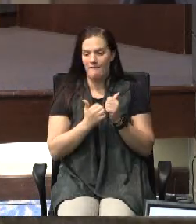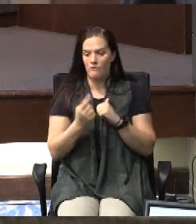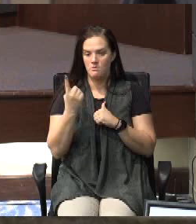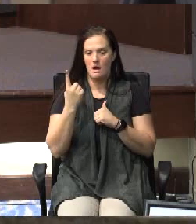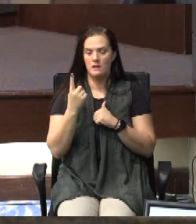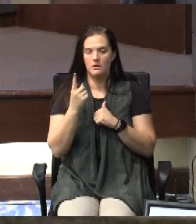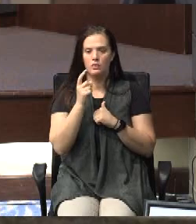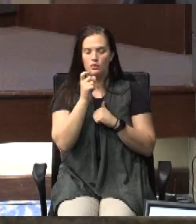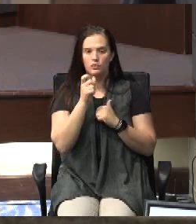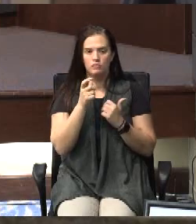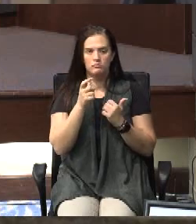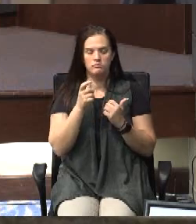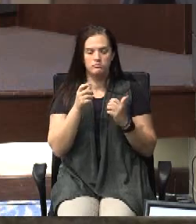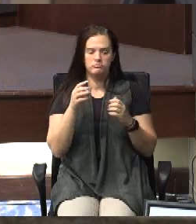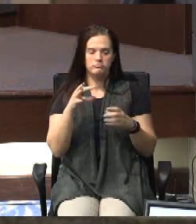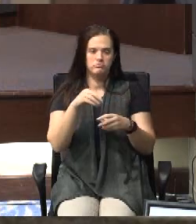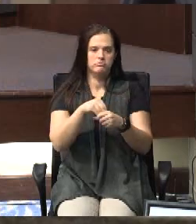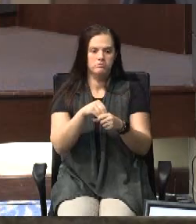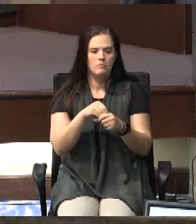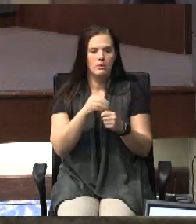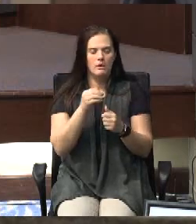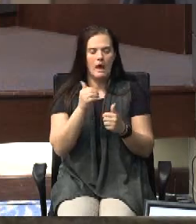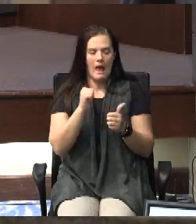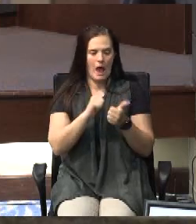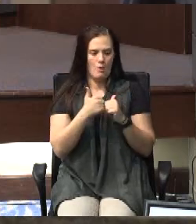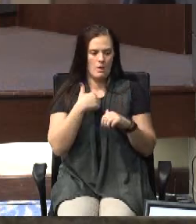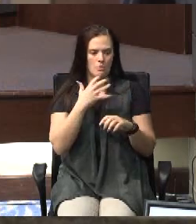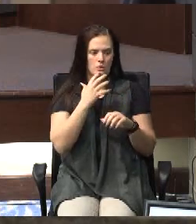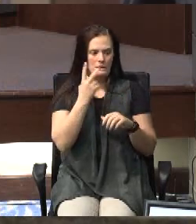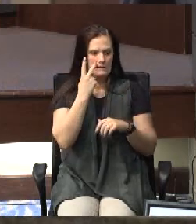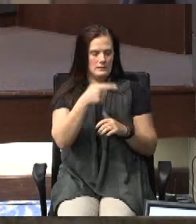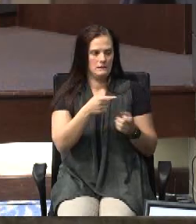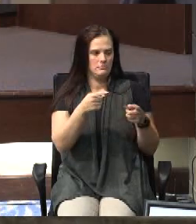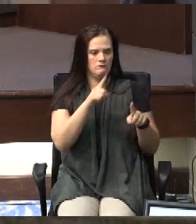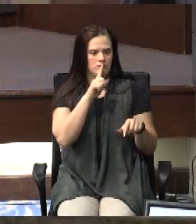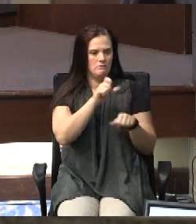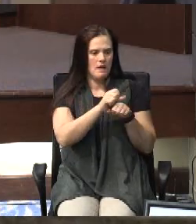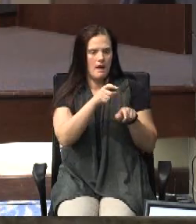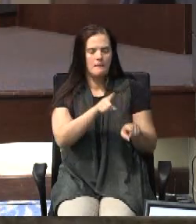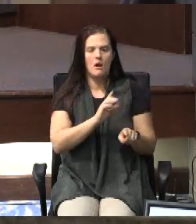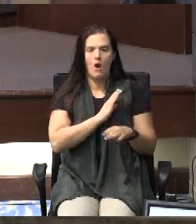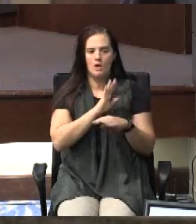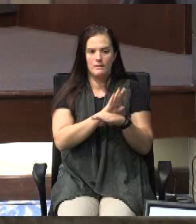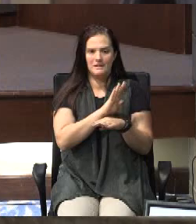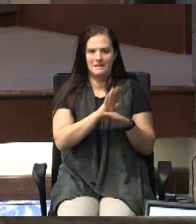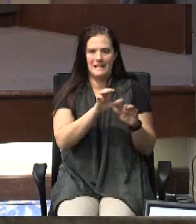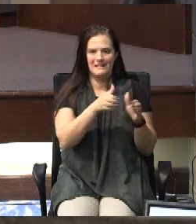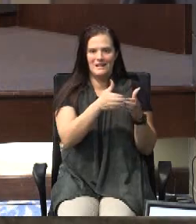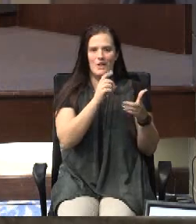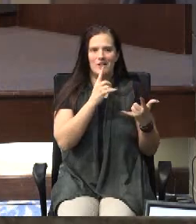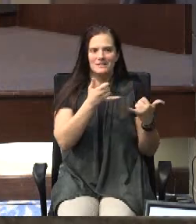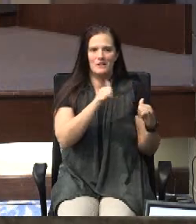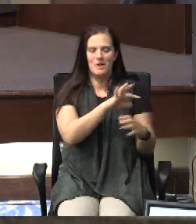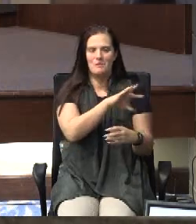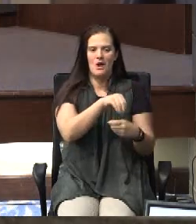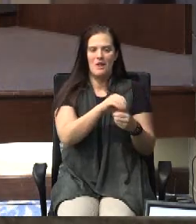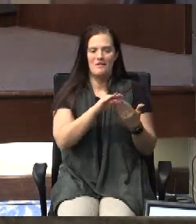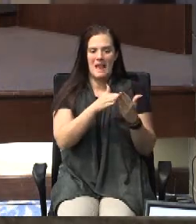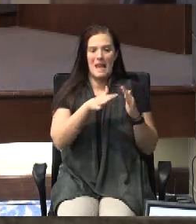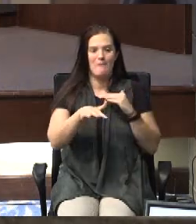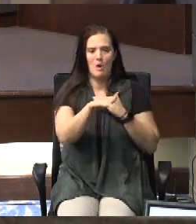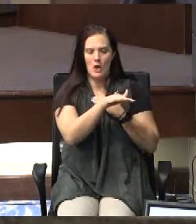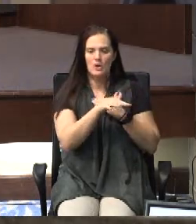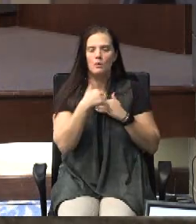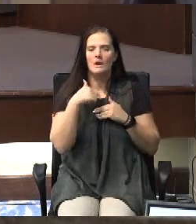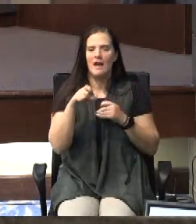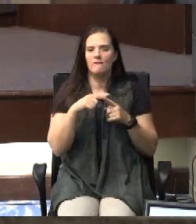coming along is how we're going to get through this and how we're going to get to see it, because, you know, our business entities are still a part of the neighborhood, and